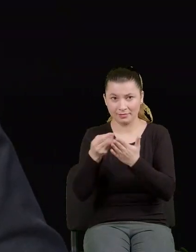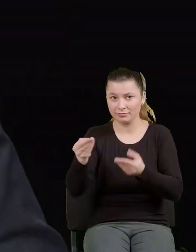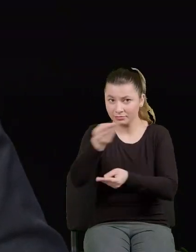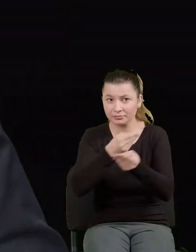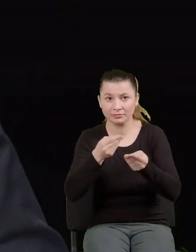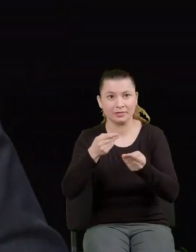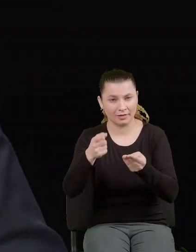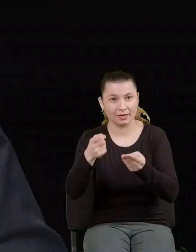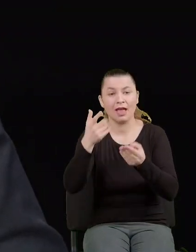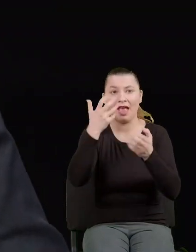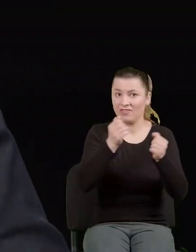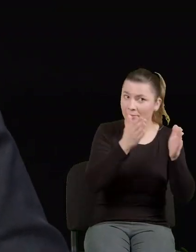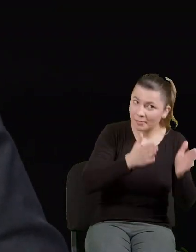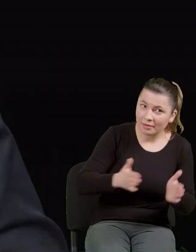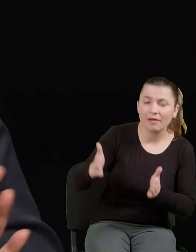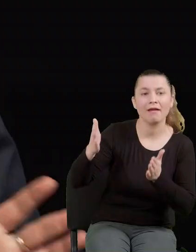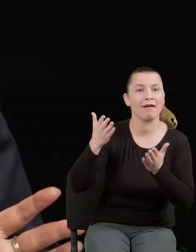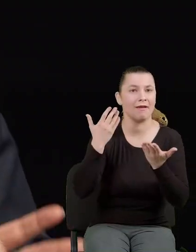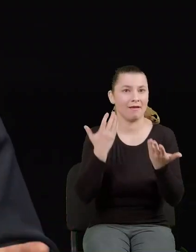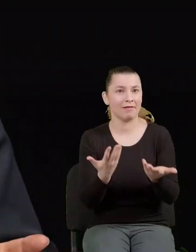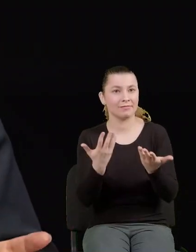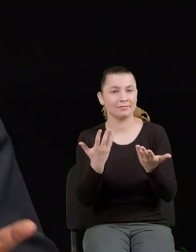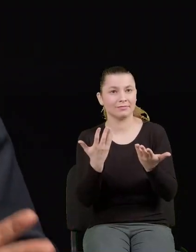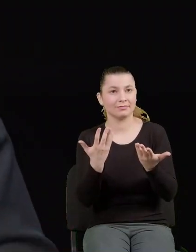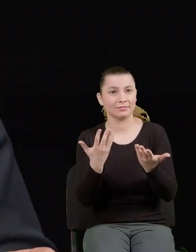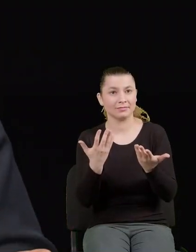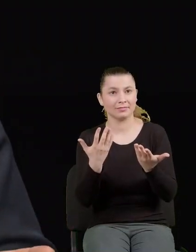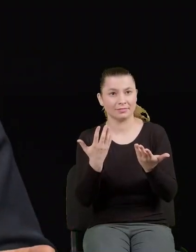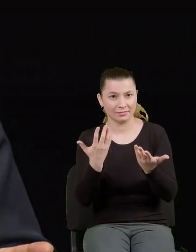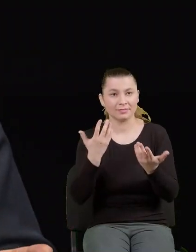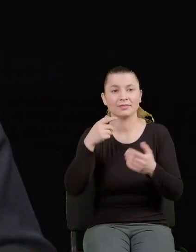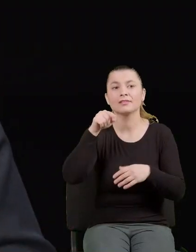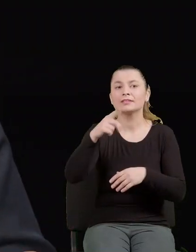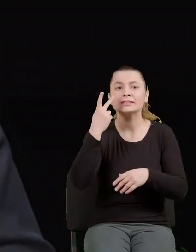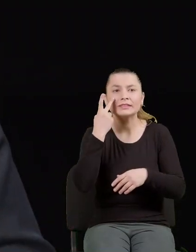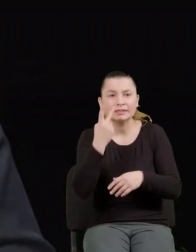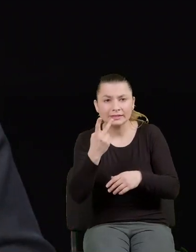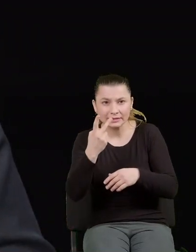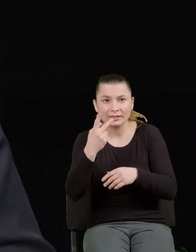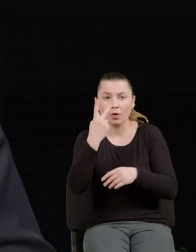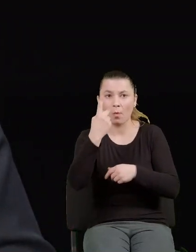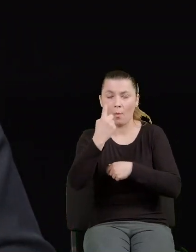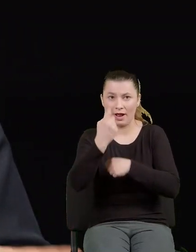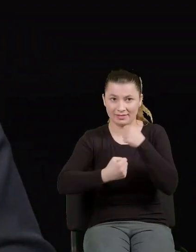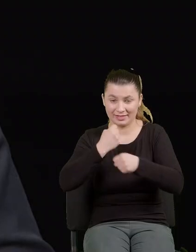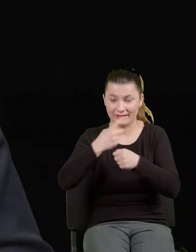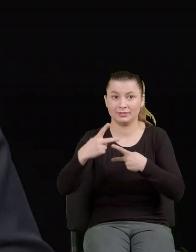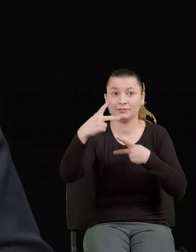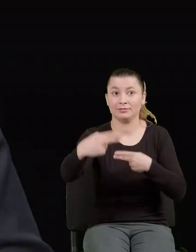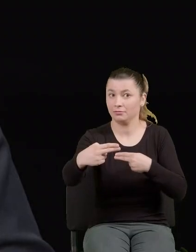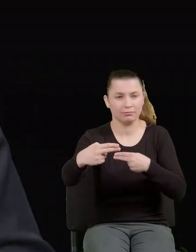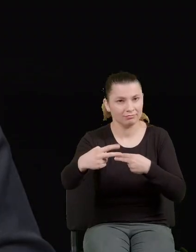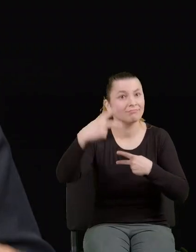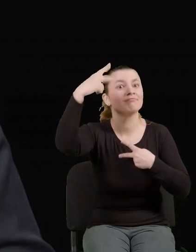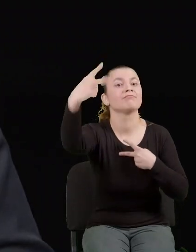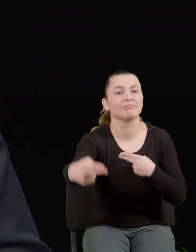financial periods, so a 7-year period. So now we are in the period